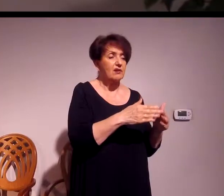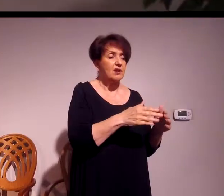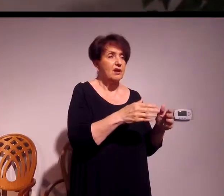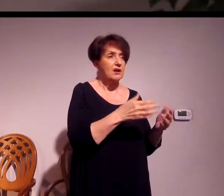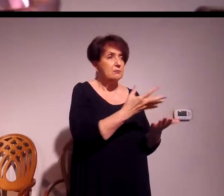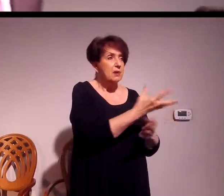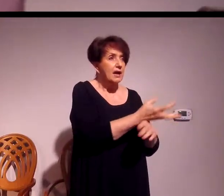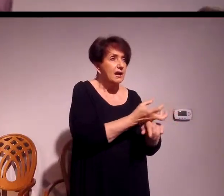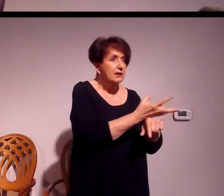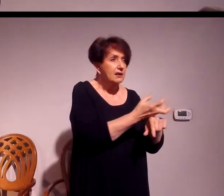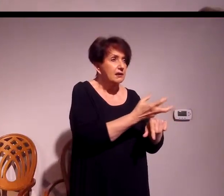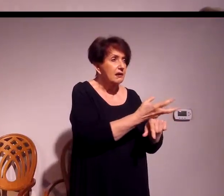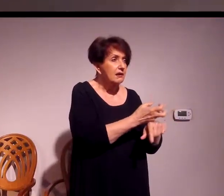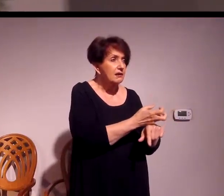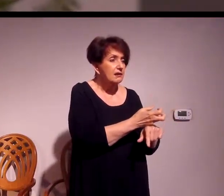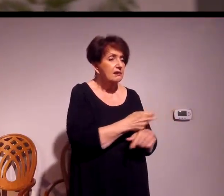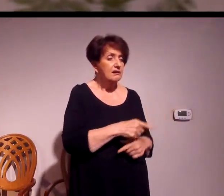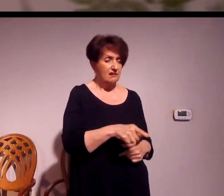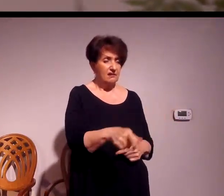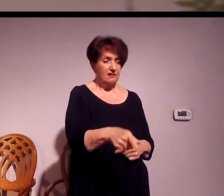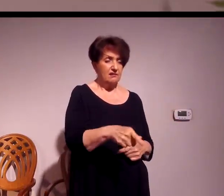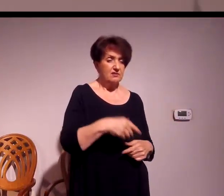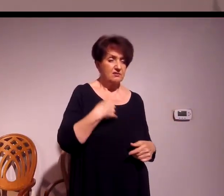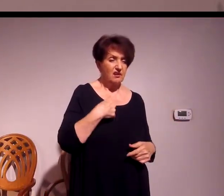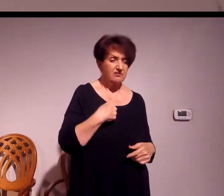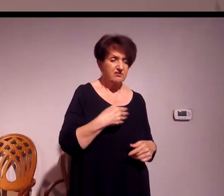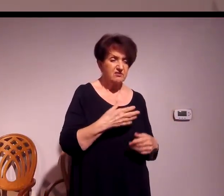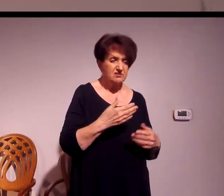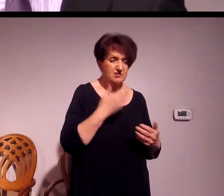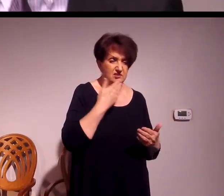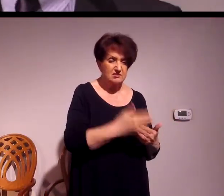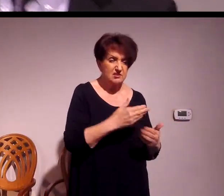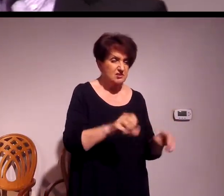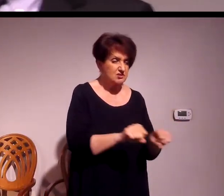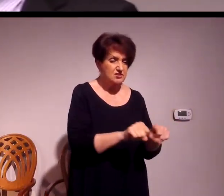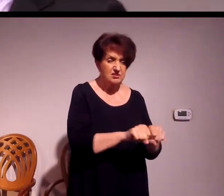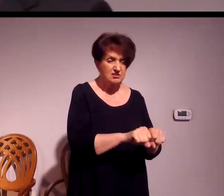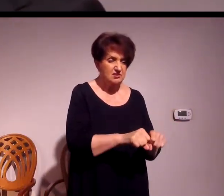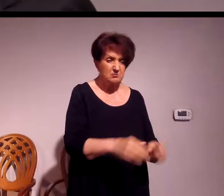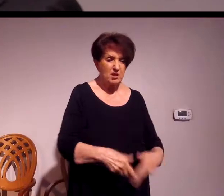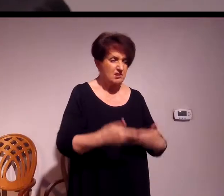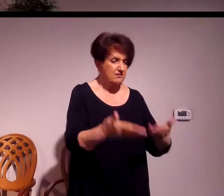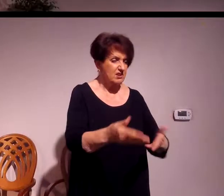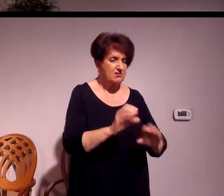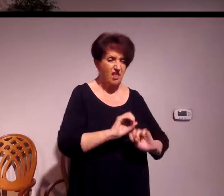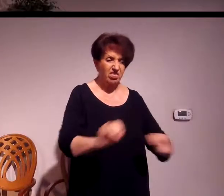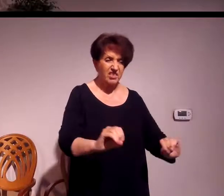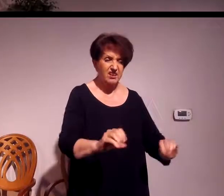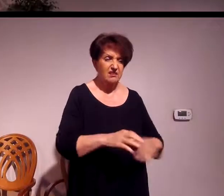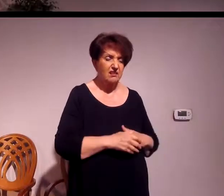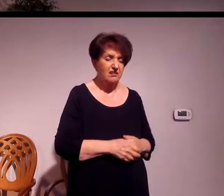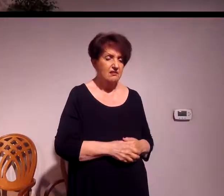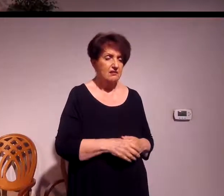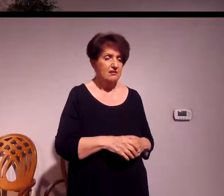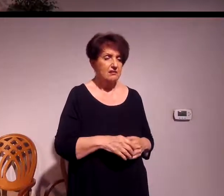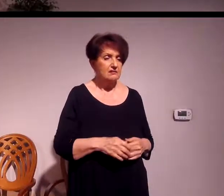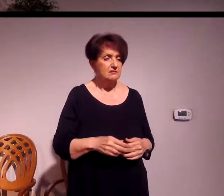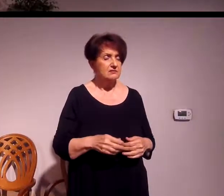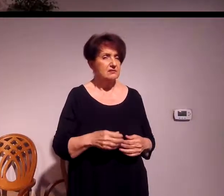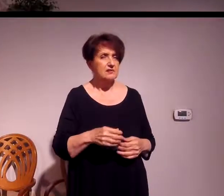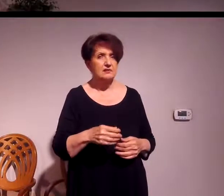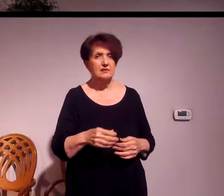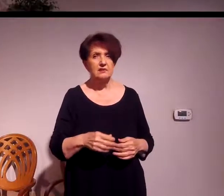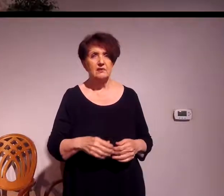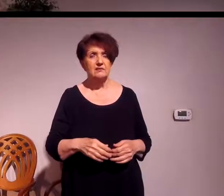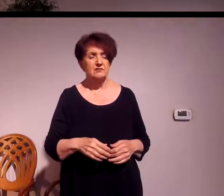on than me, all kinds of stuff. Or you're going to go buy some drugs or whatever. Well, I don't want to think like that. You know, what they do with what I give, that's on